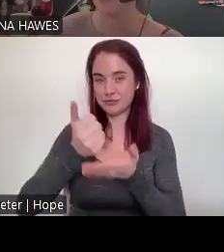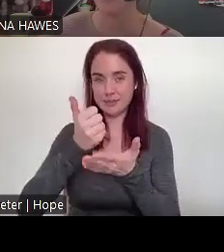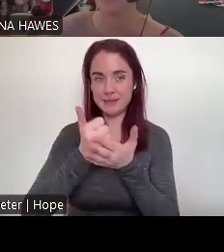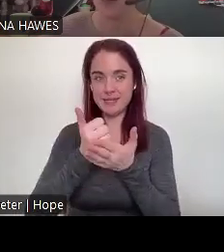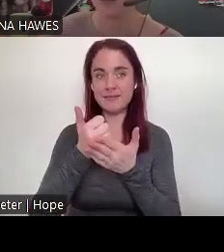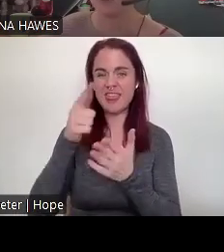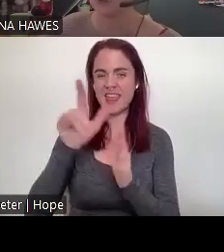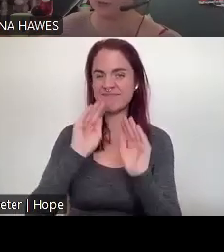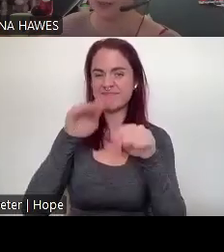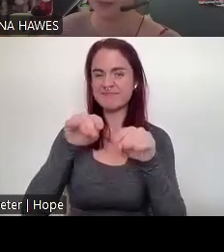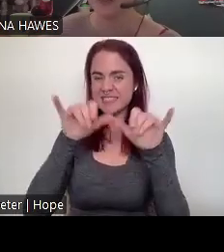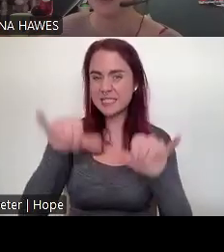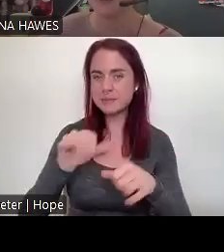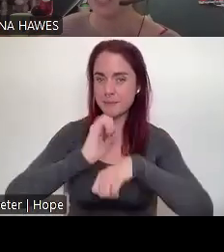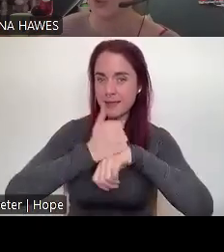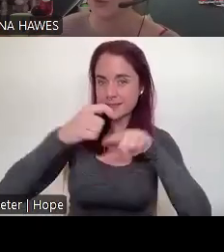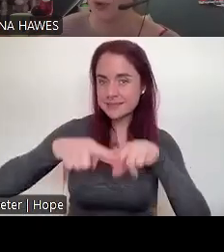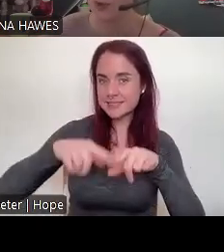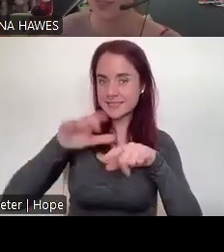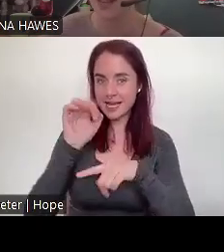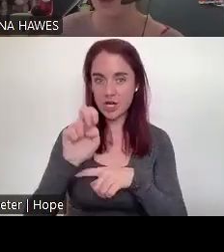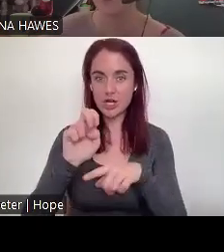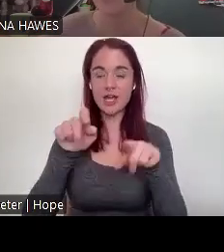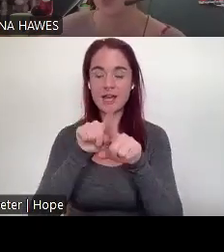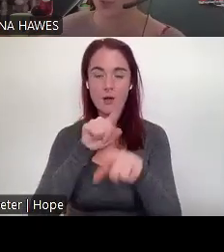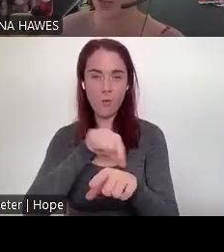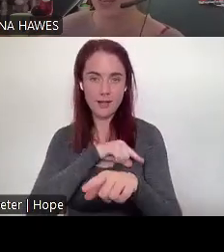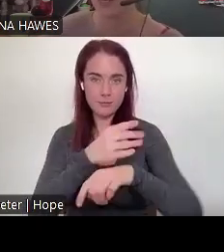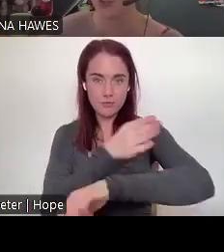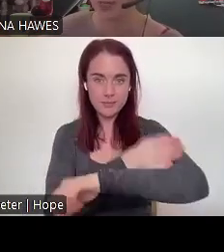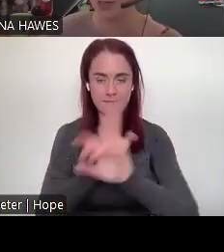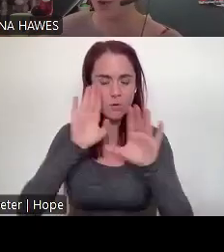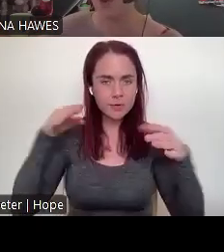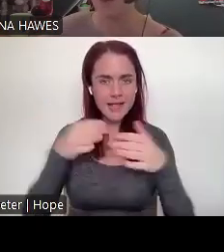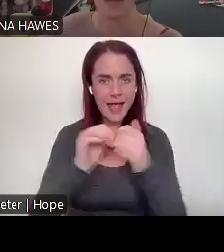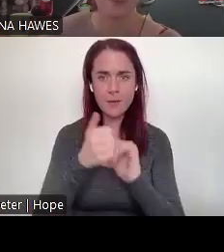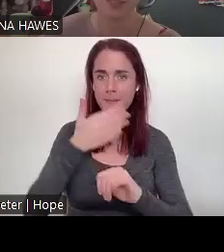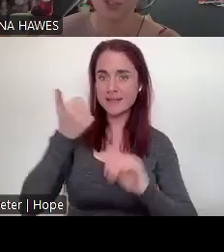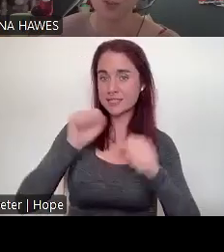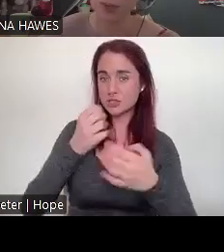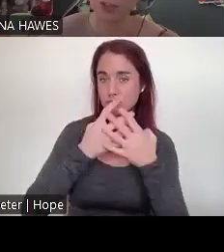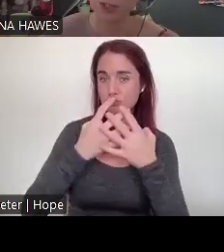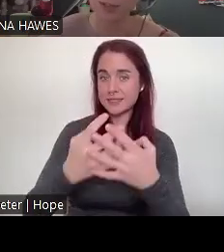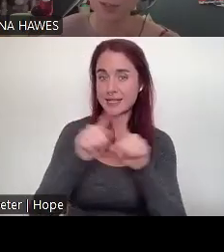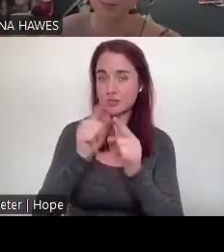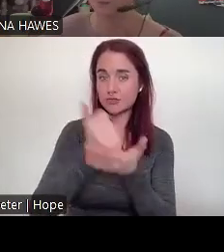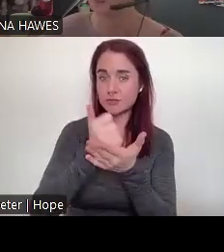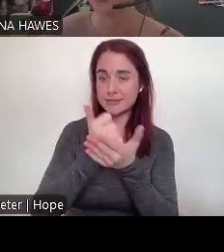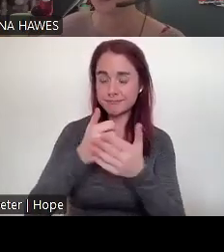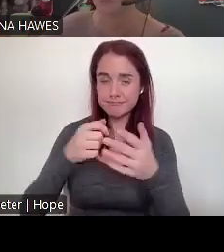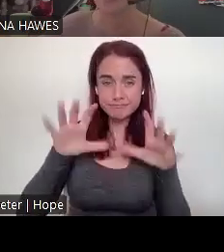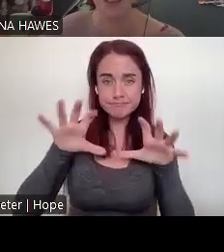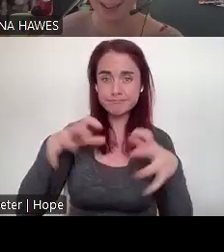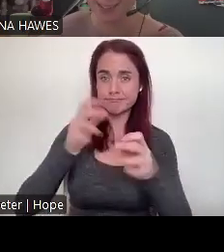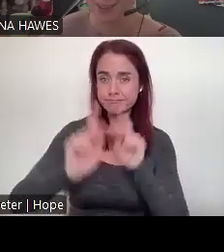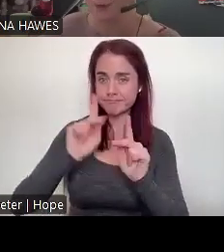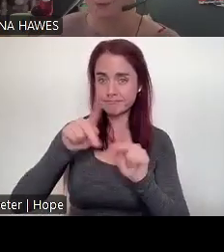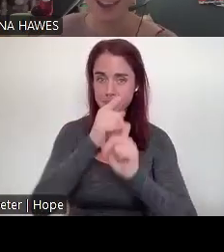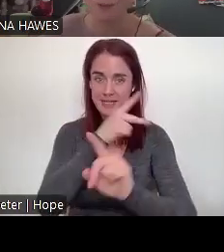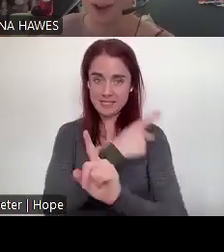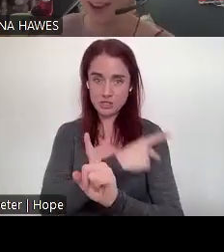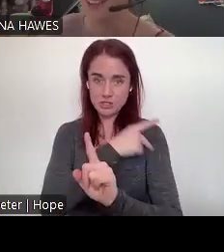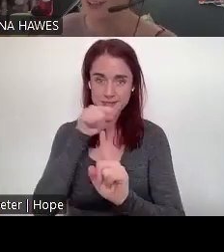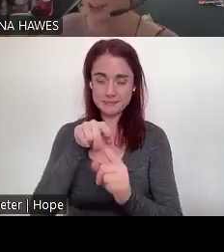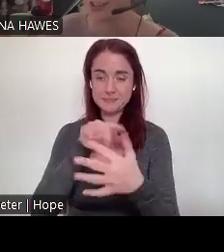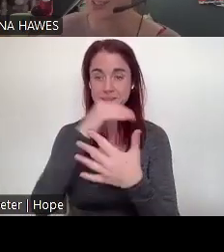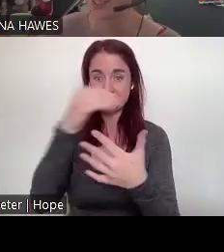systems-based care and quality improvement, leading to a focus on how to best screen and treat a whole population of patients. Next, we